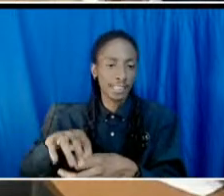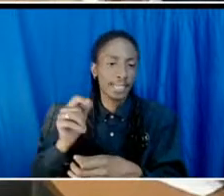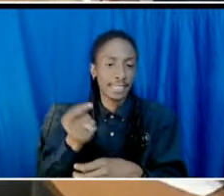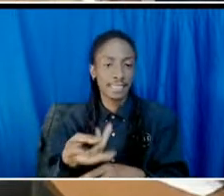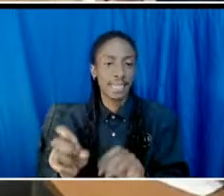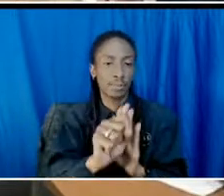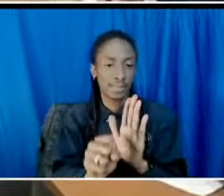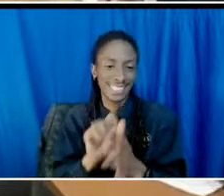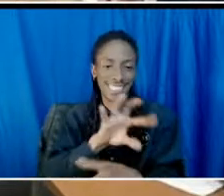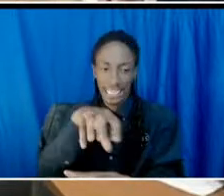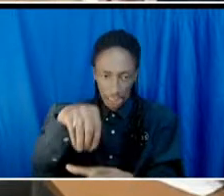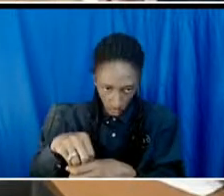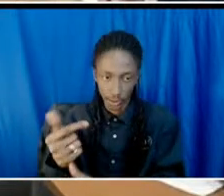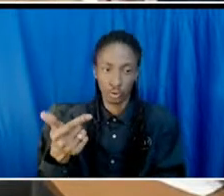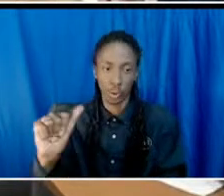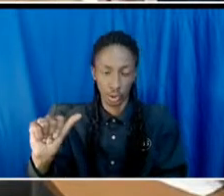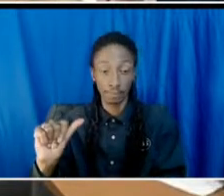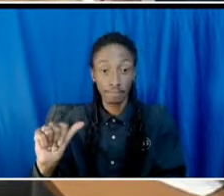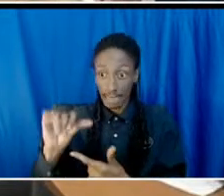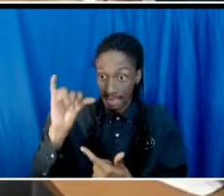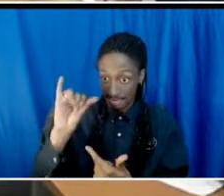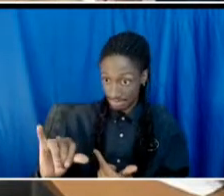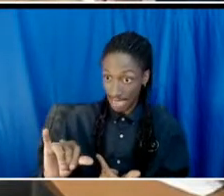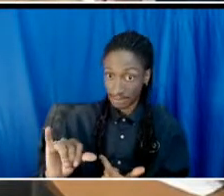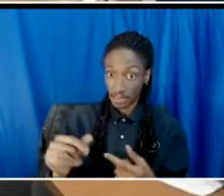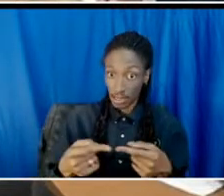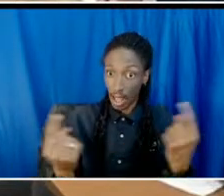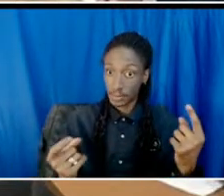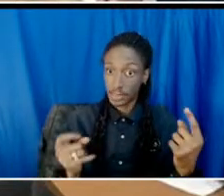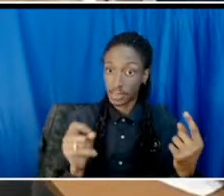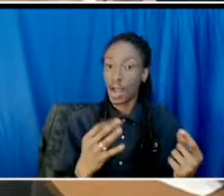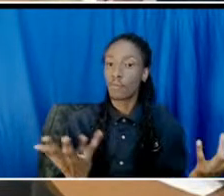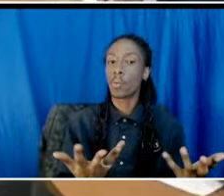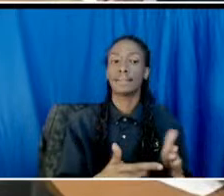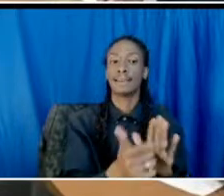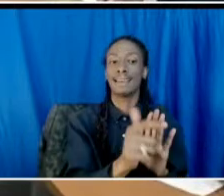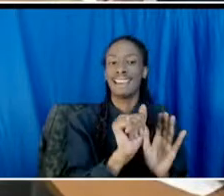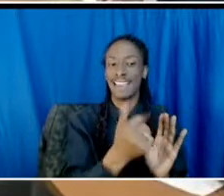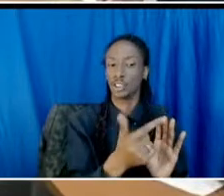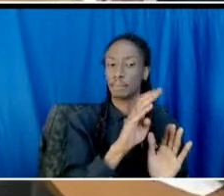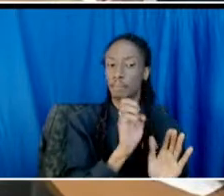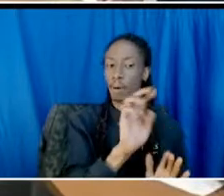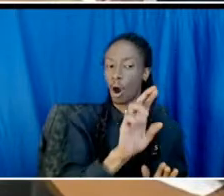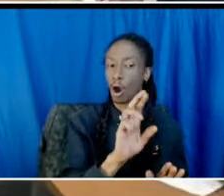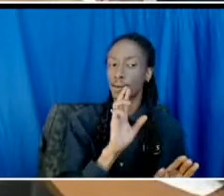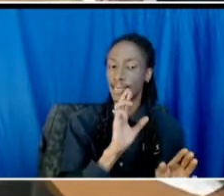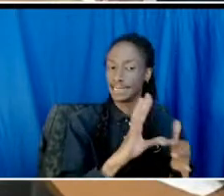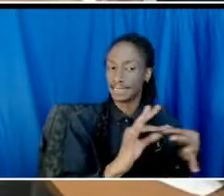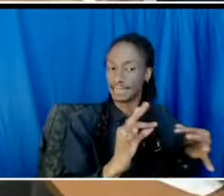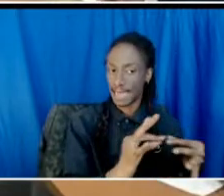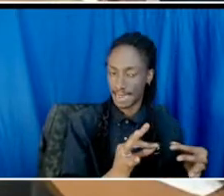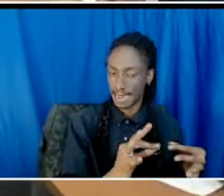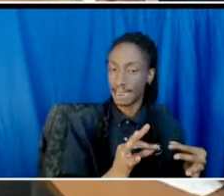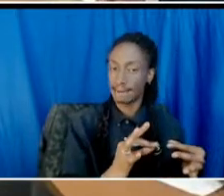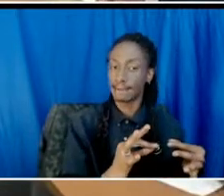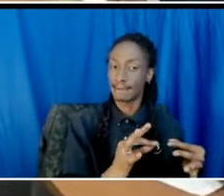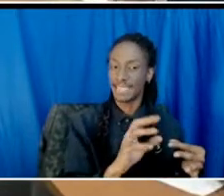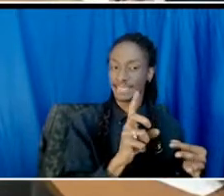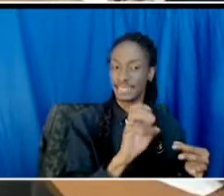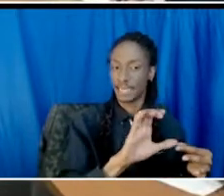Georgia. Isn't that, in fact, contrary to what Attorney General Barr had said on December 1st,